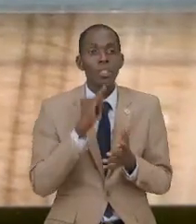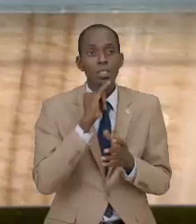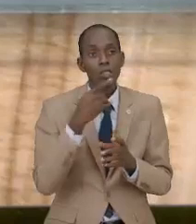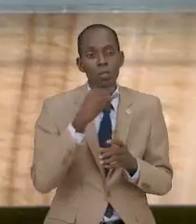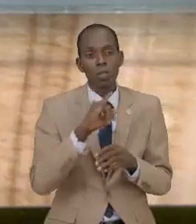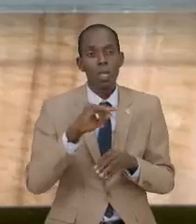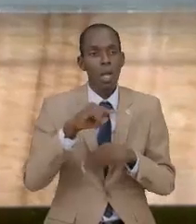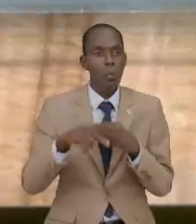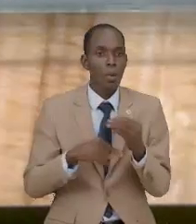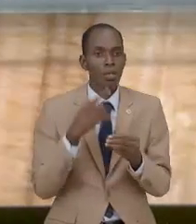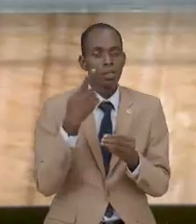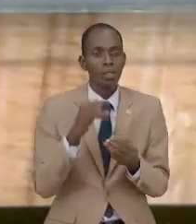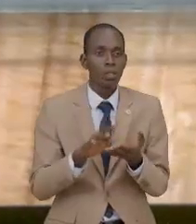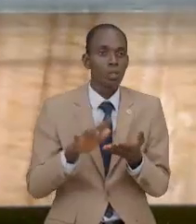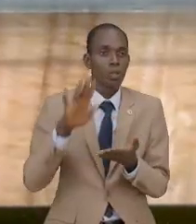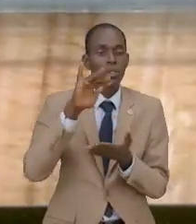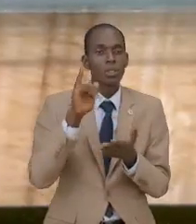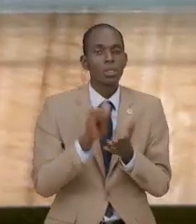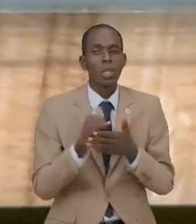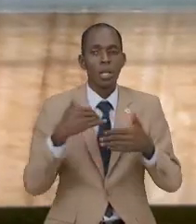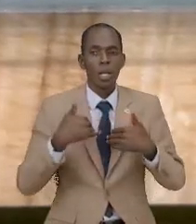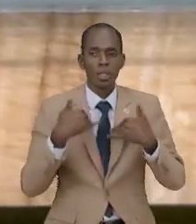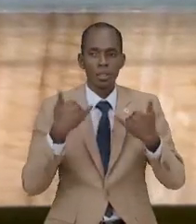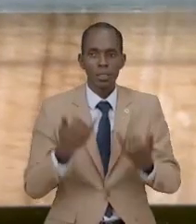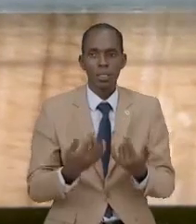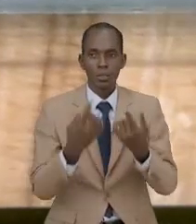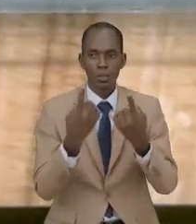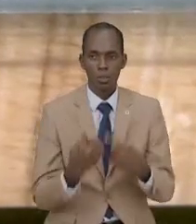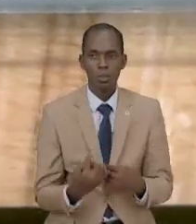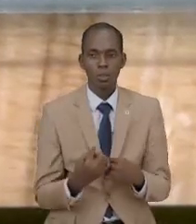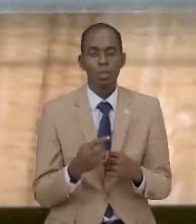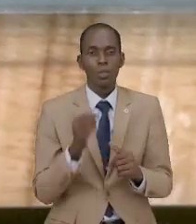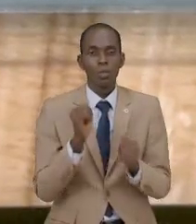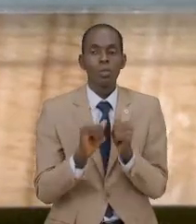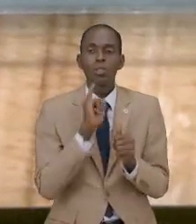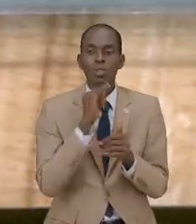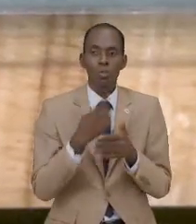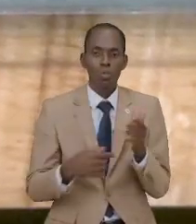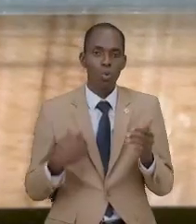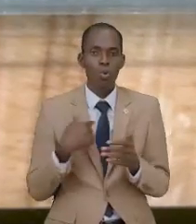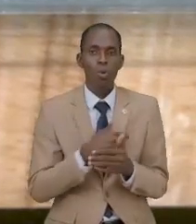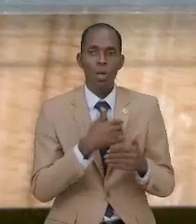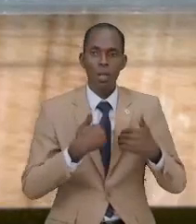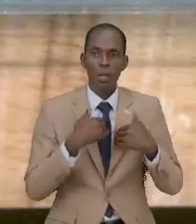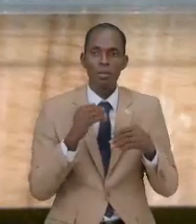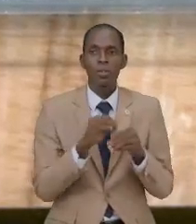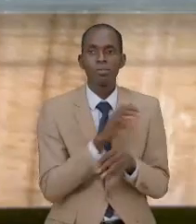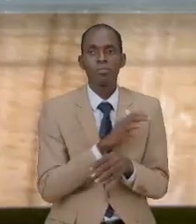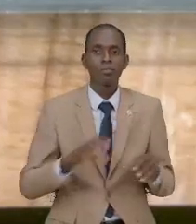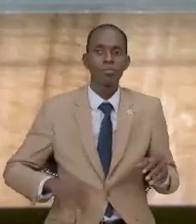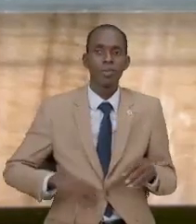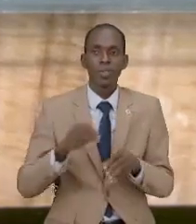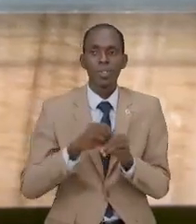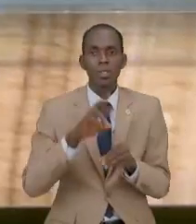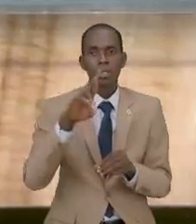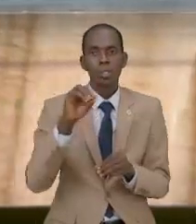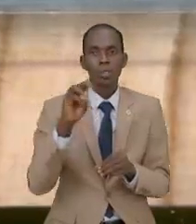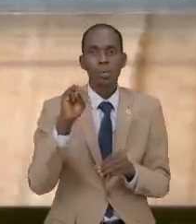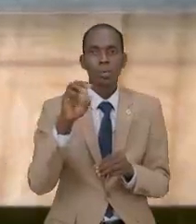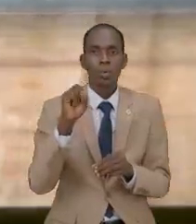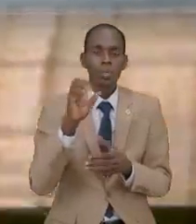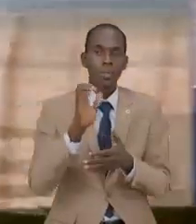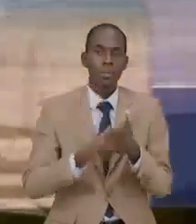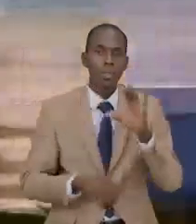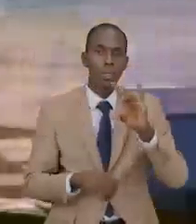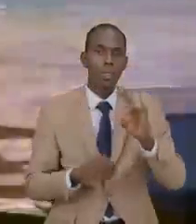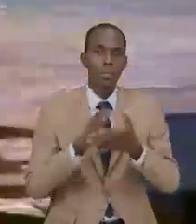the glory that has now come, which is what we have in Christ. Romans chapter 8,